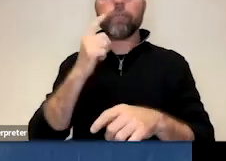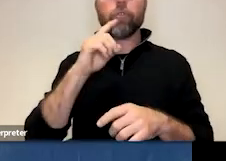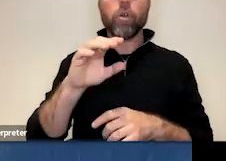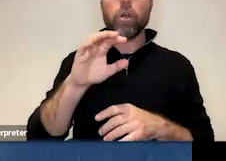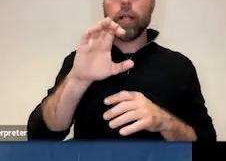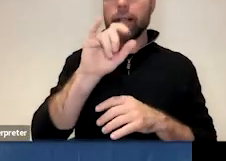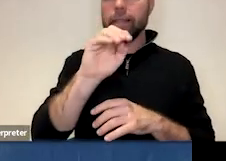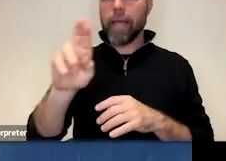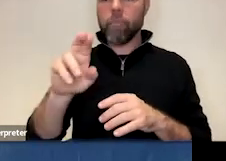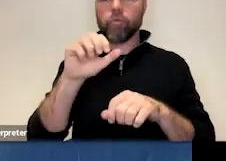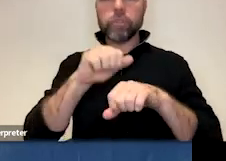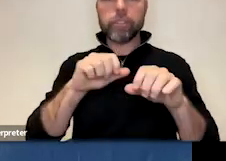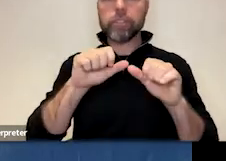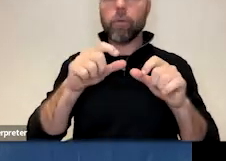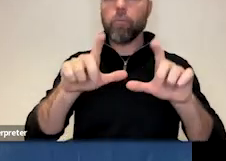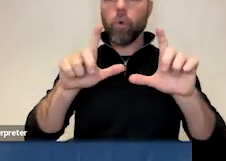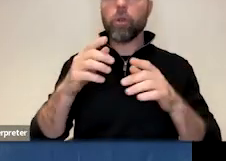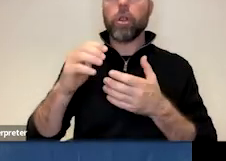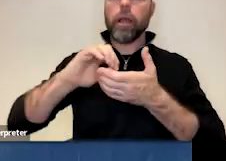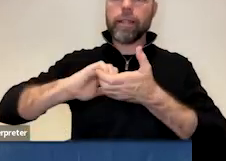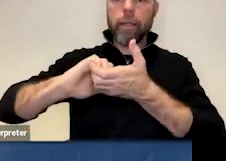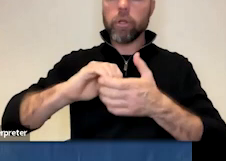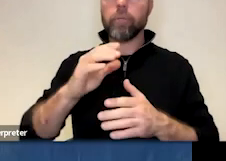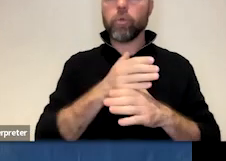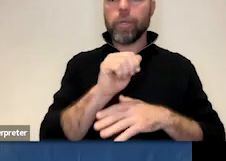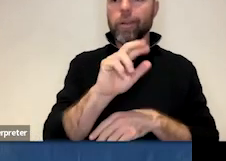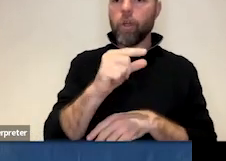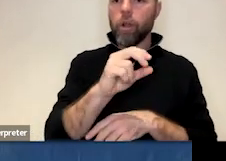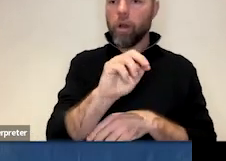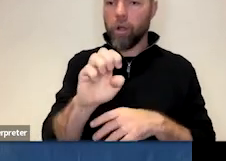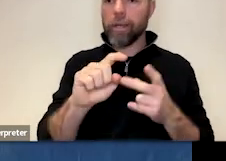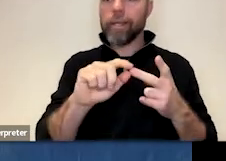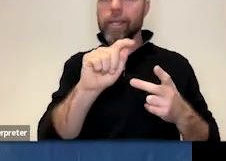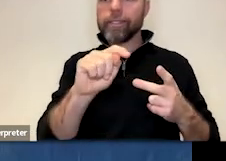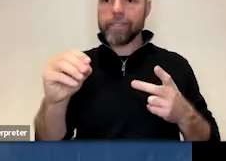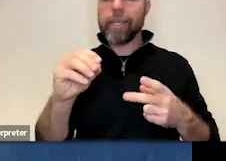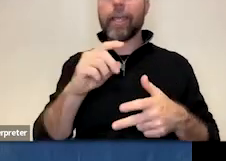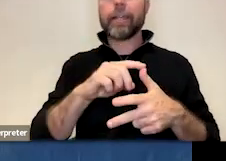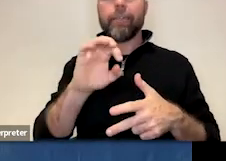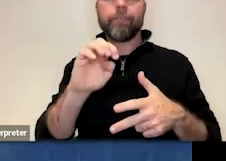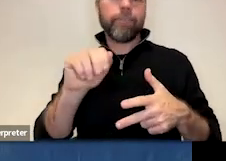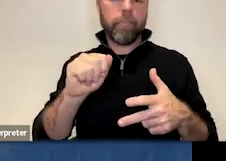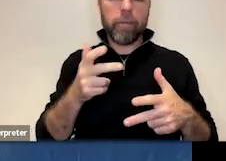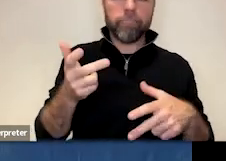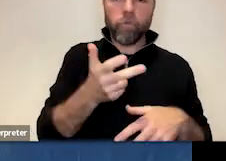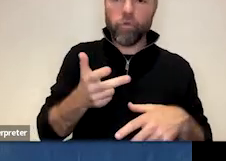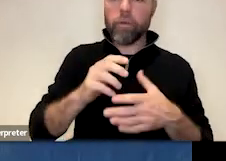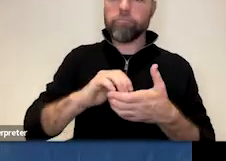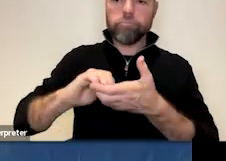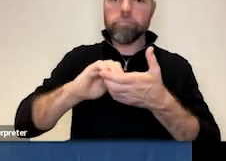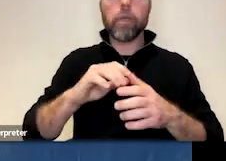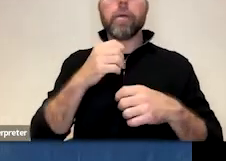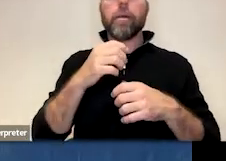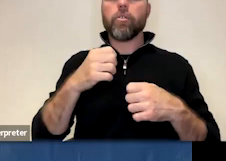a groundbreaking collaboration between Argonne National Laboratory, AT&T, and FEMA, which has culminated in an